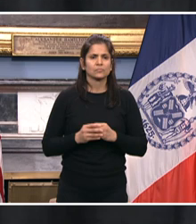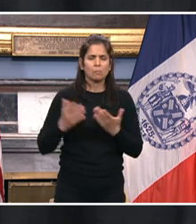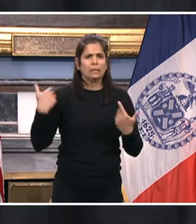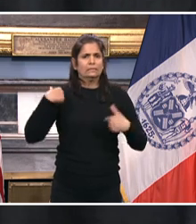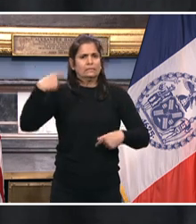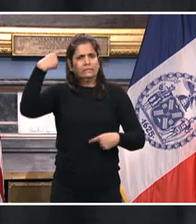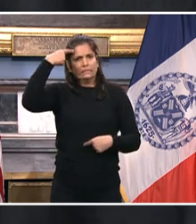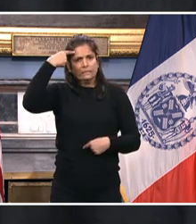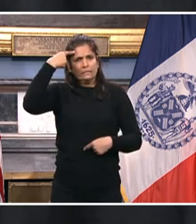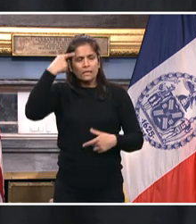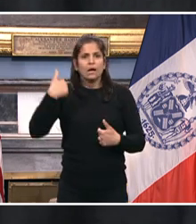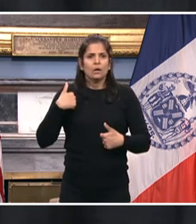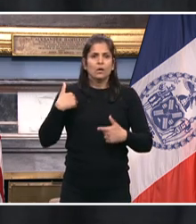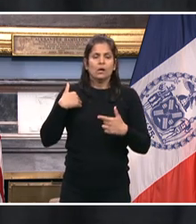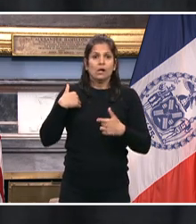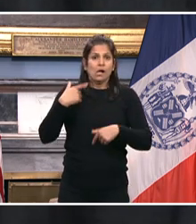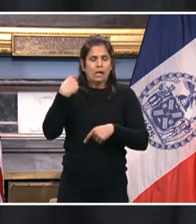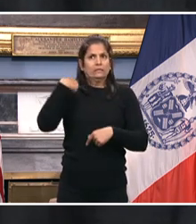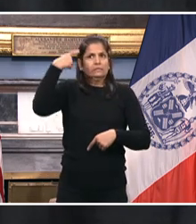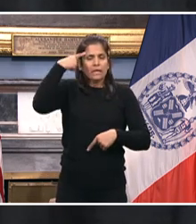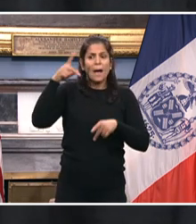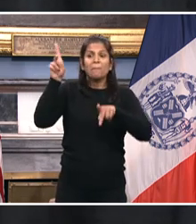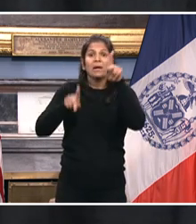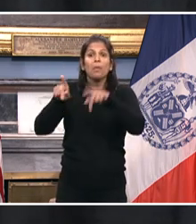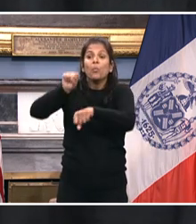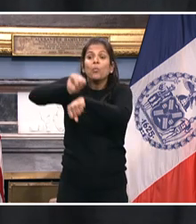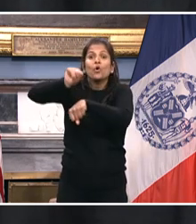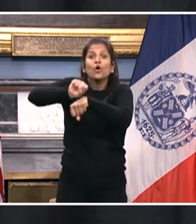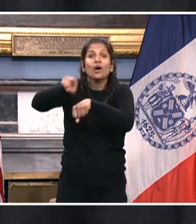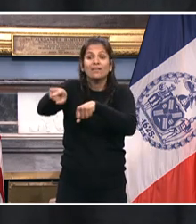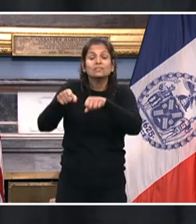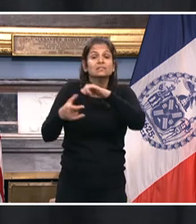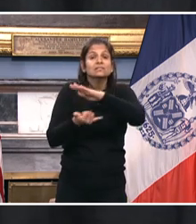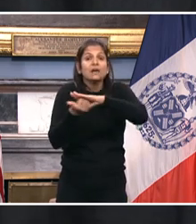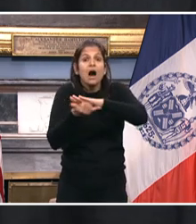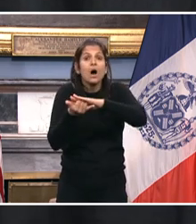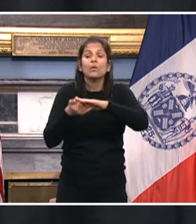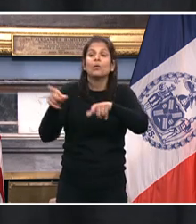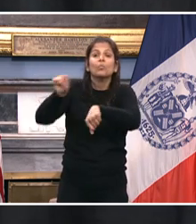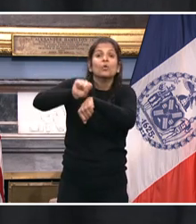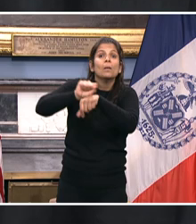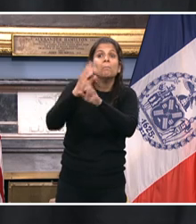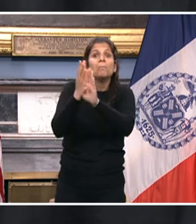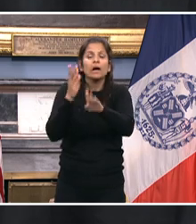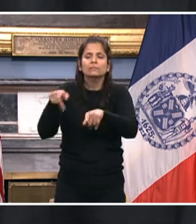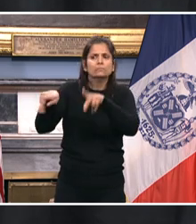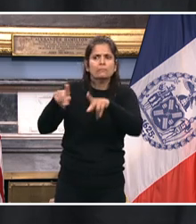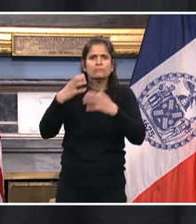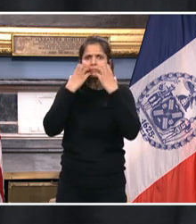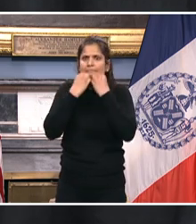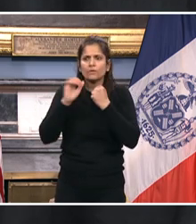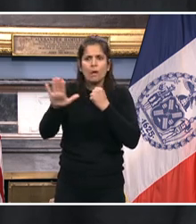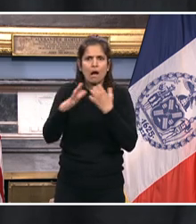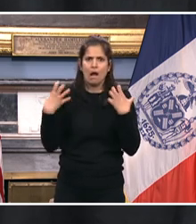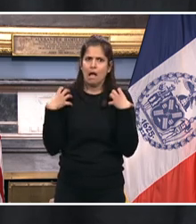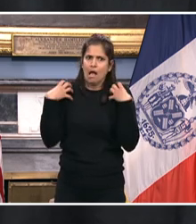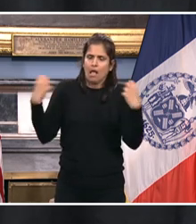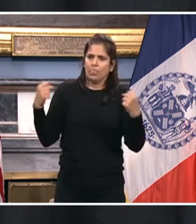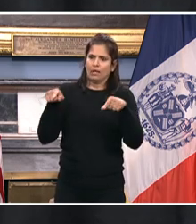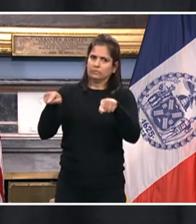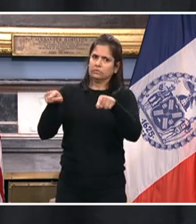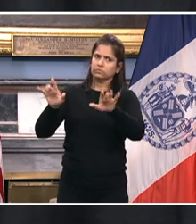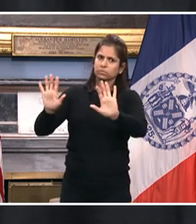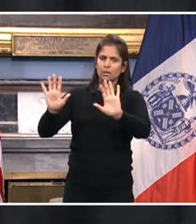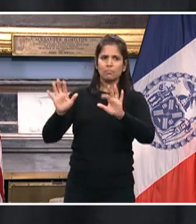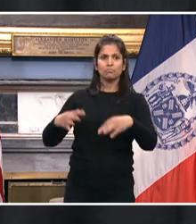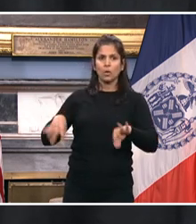kept safe. But also, if people are out and our subways and buses continue to provide less and less service,